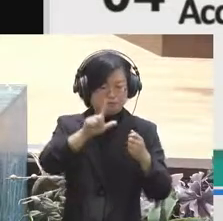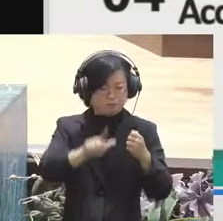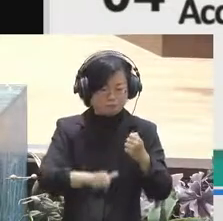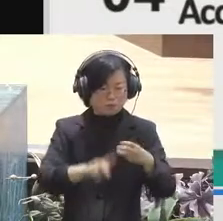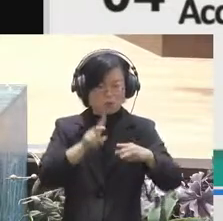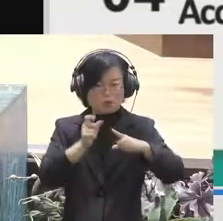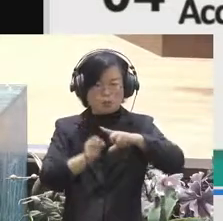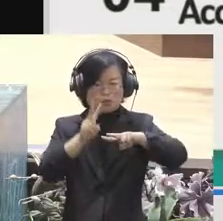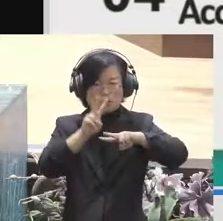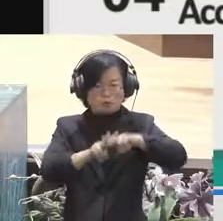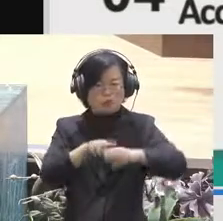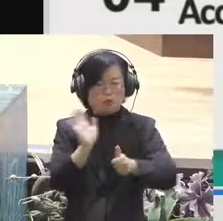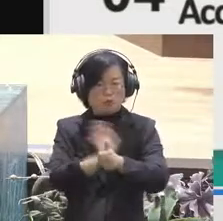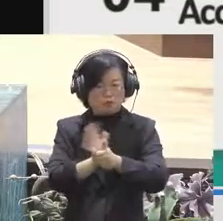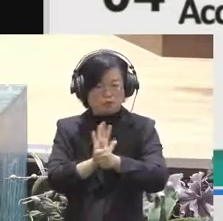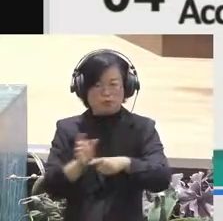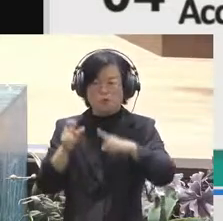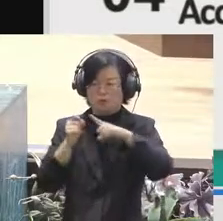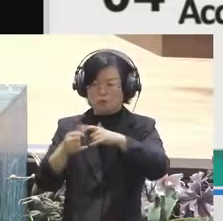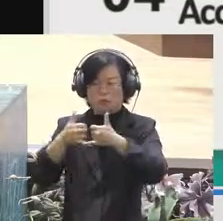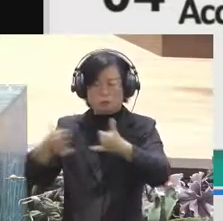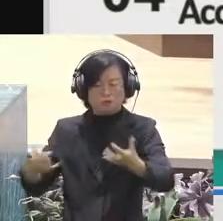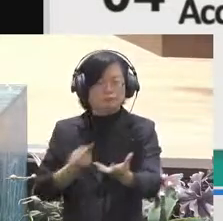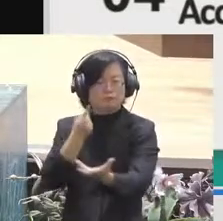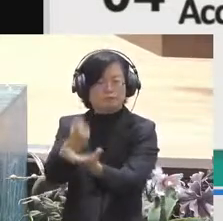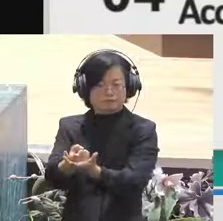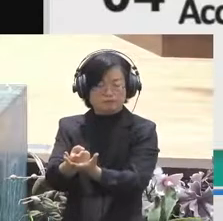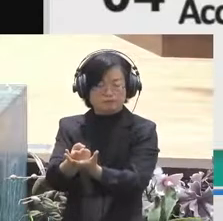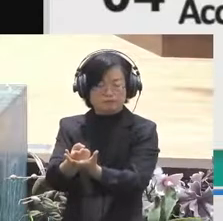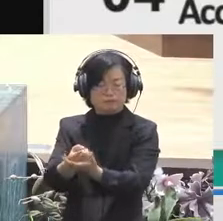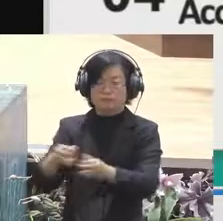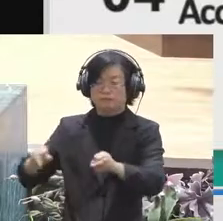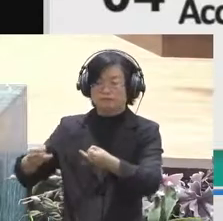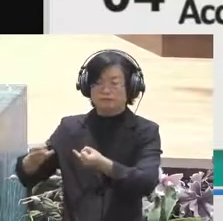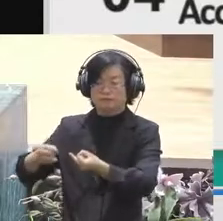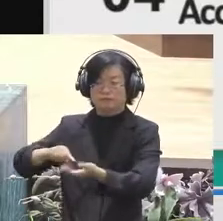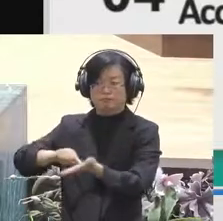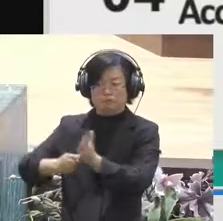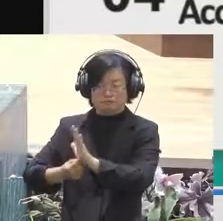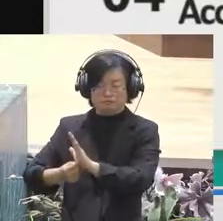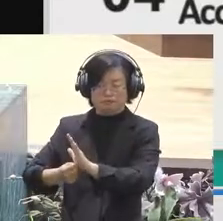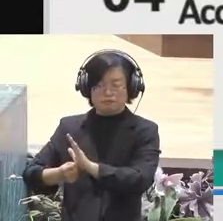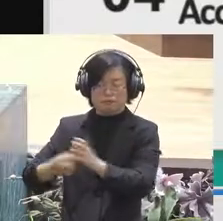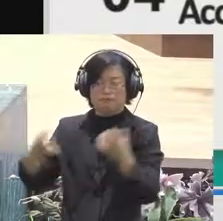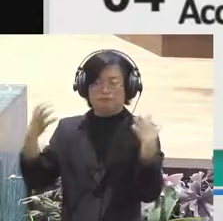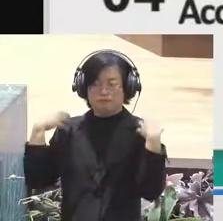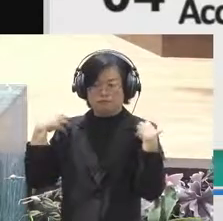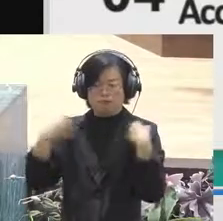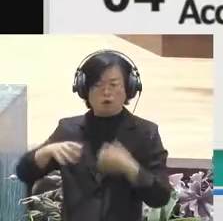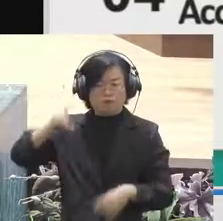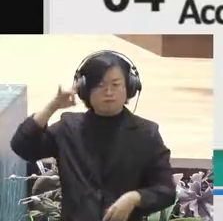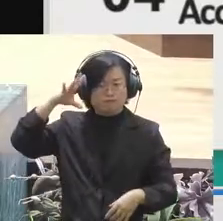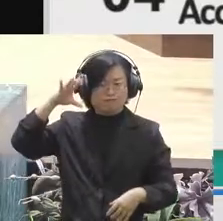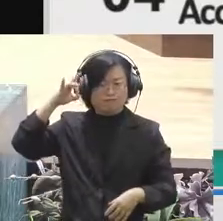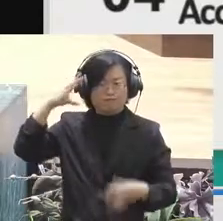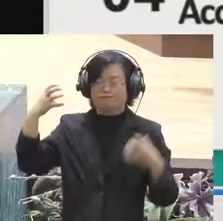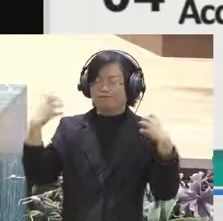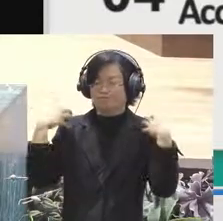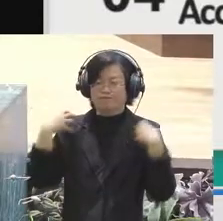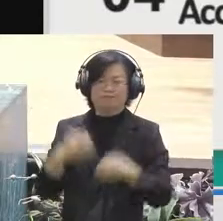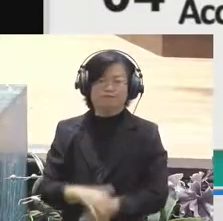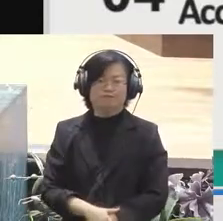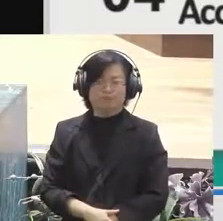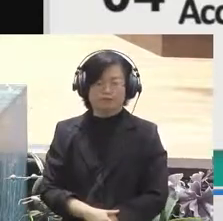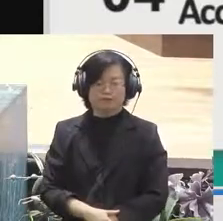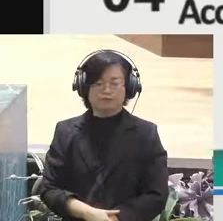participation. Fifth is idea innovation and technology. So the good governance strategy is providing a